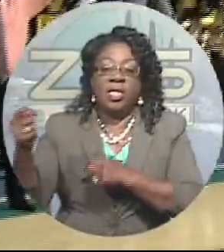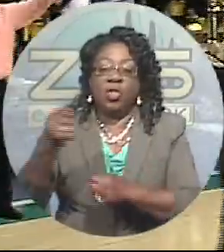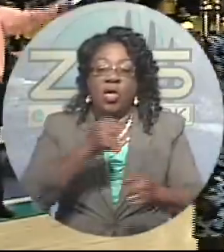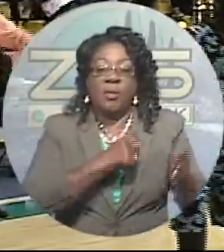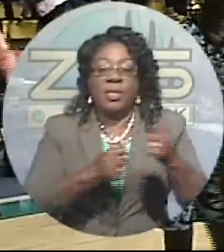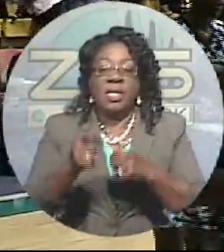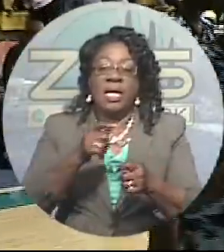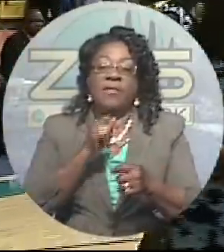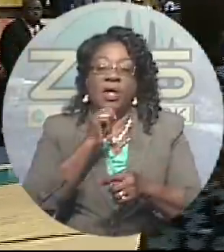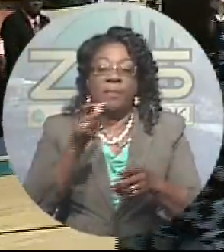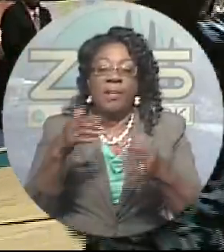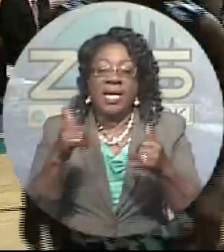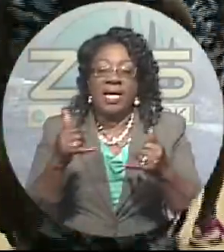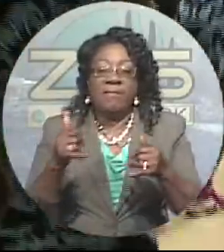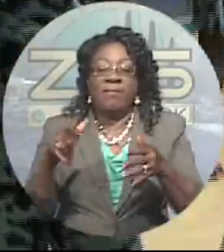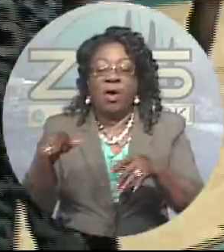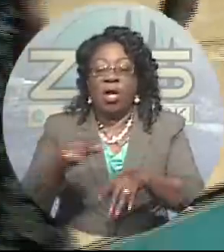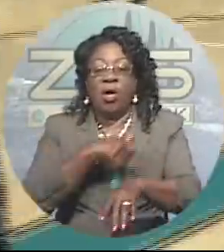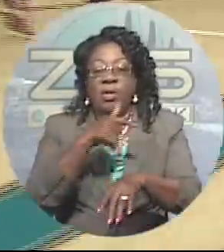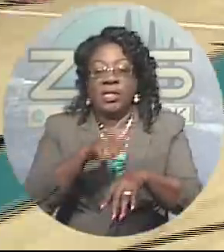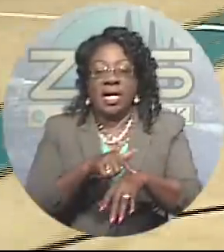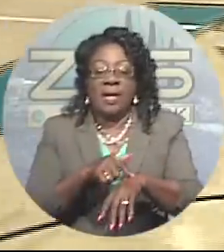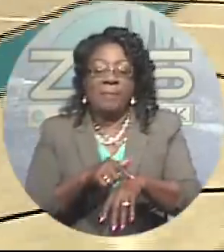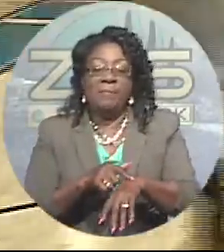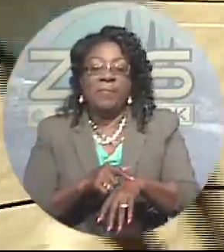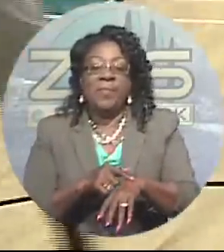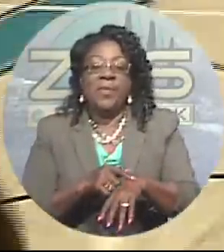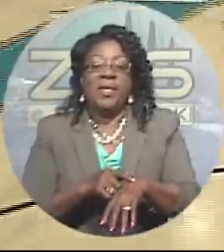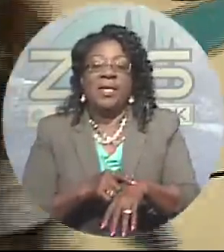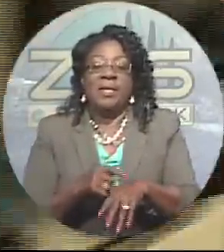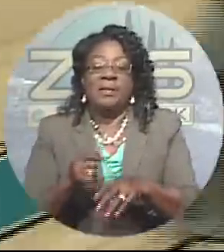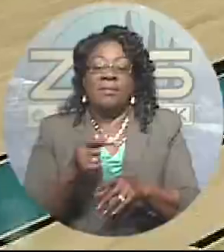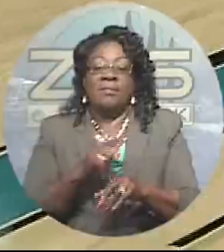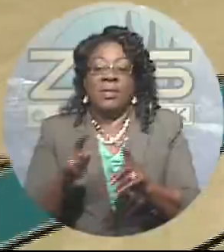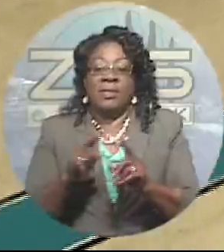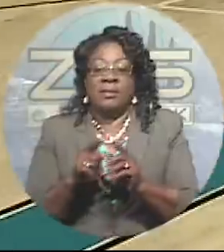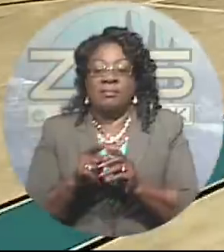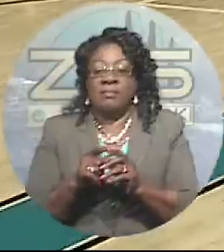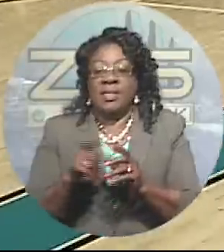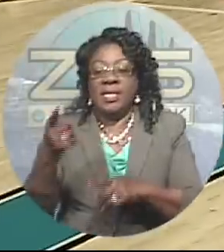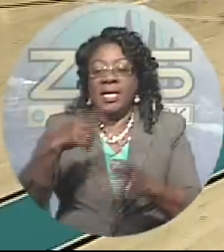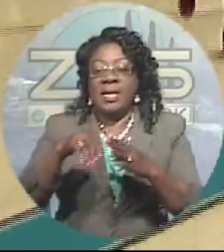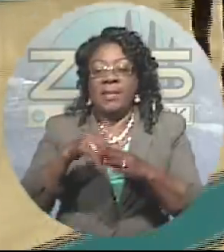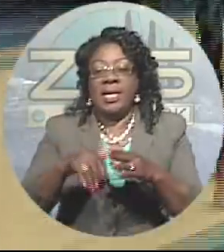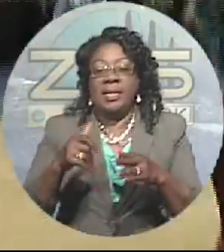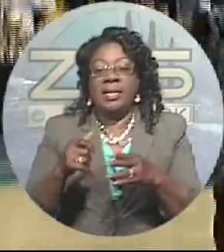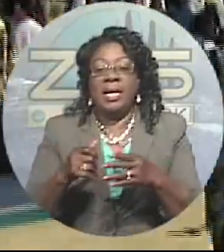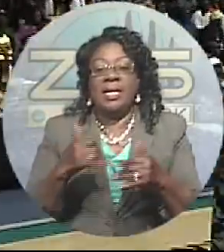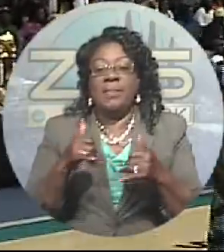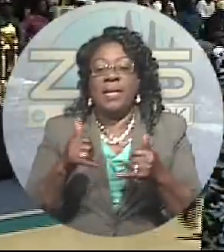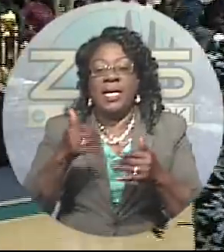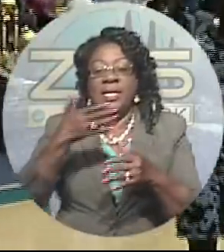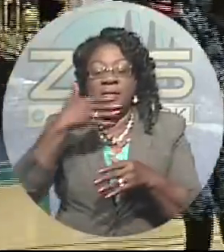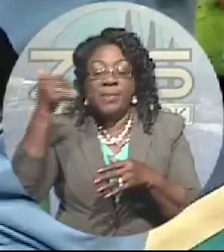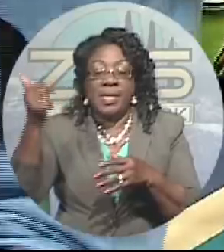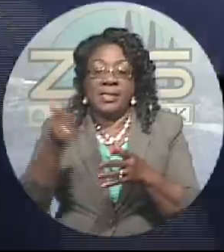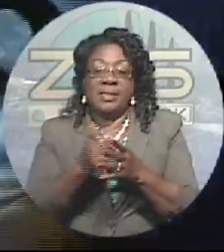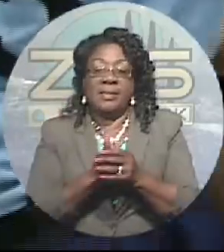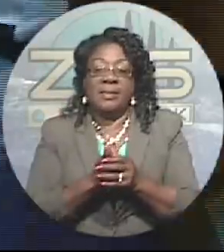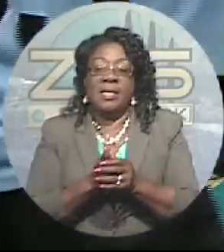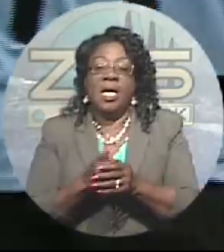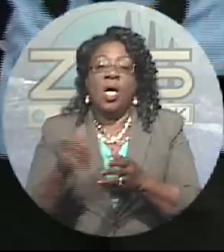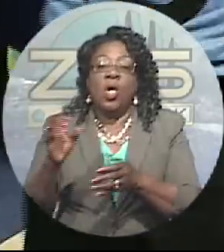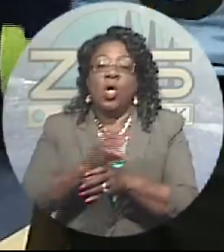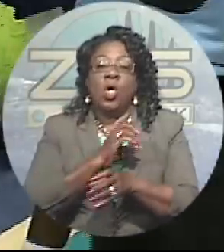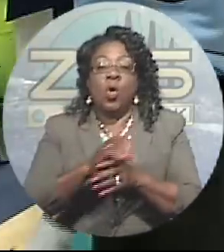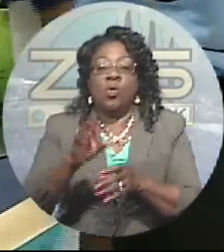played for a month, so it was kind of hard to get a rhythm, to get my groove on, but I came in tonight with a mindset that we were just going to come out and win. Coach